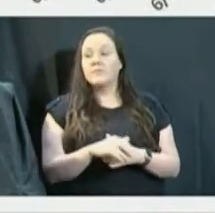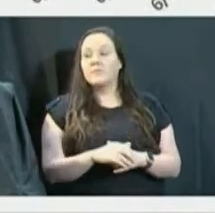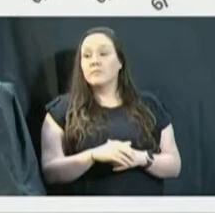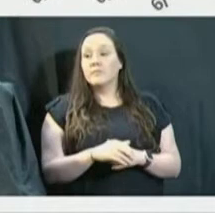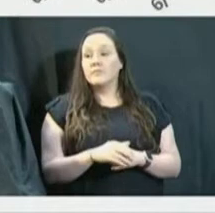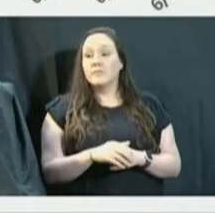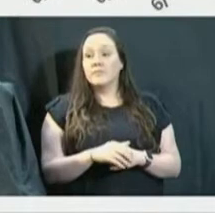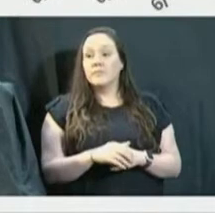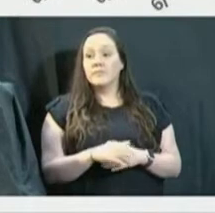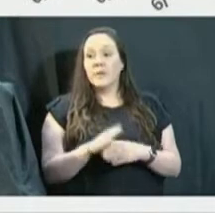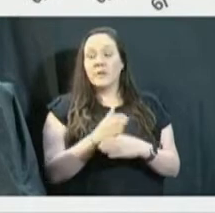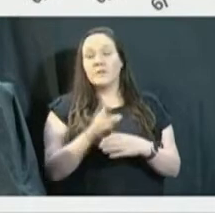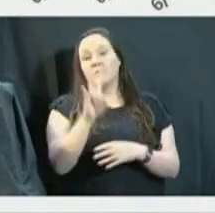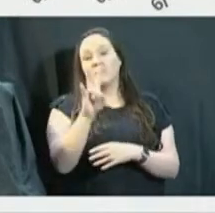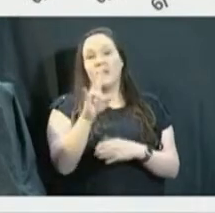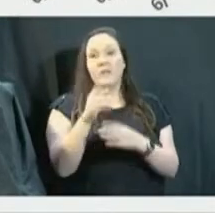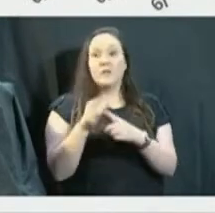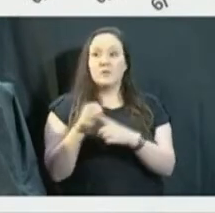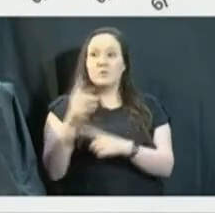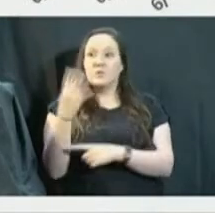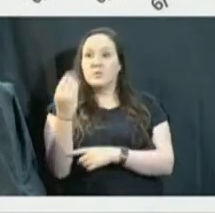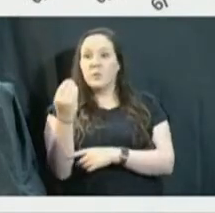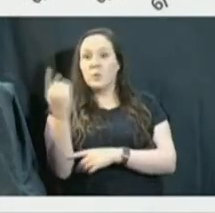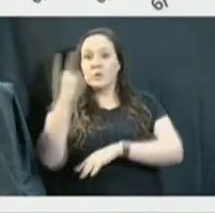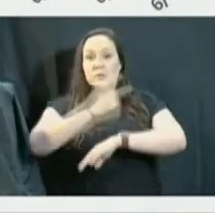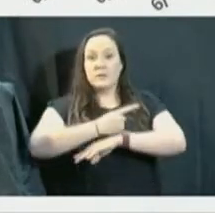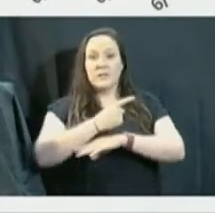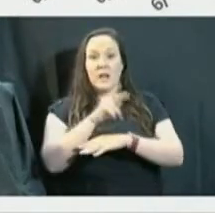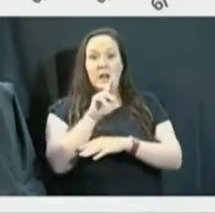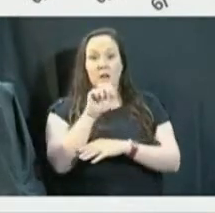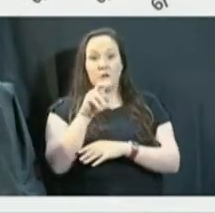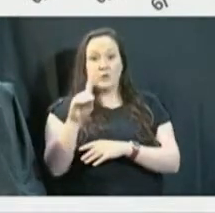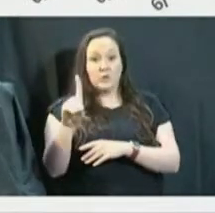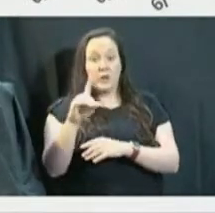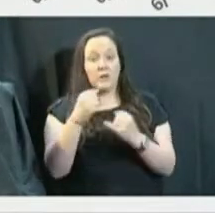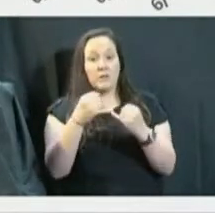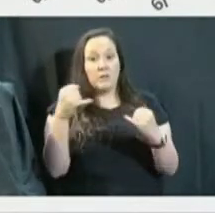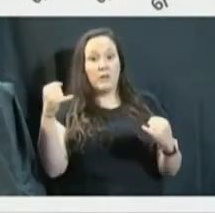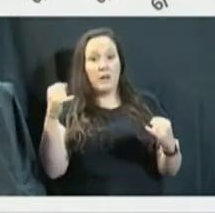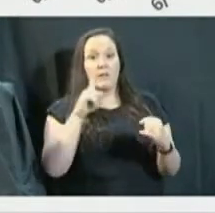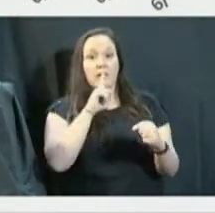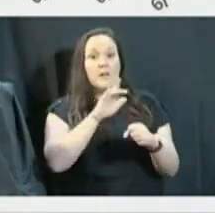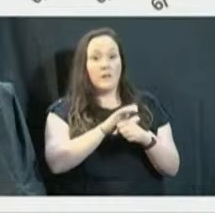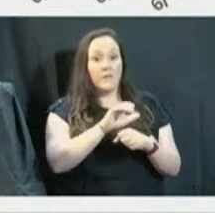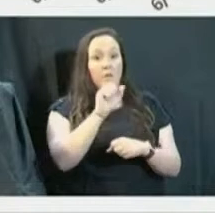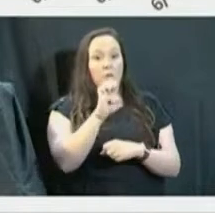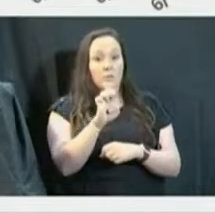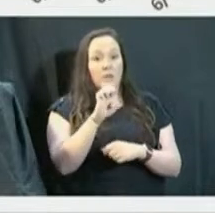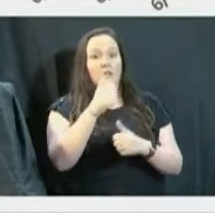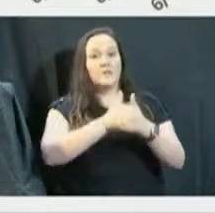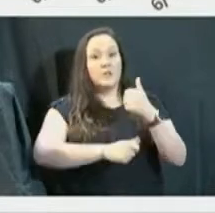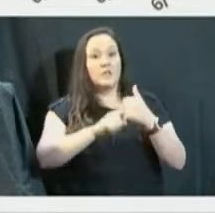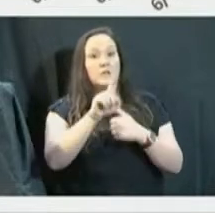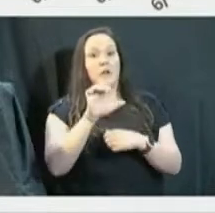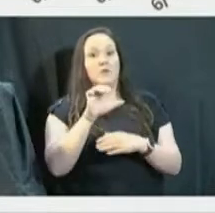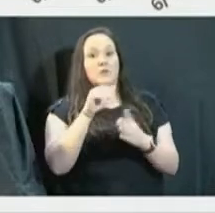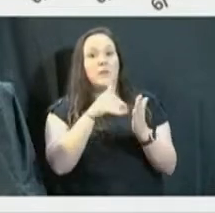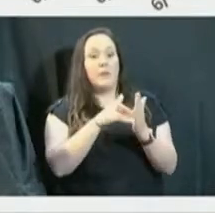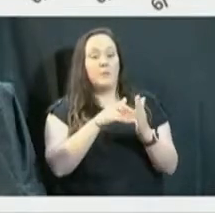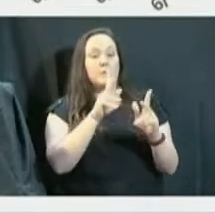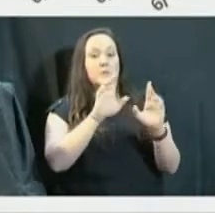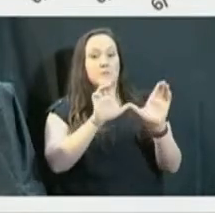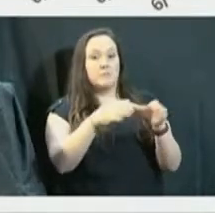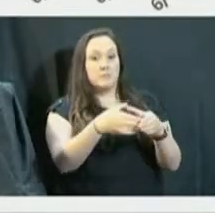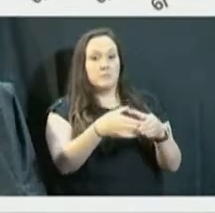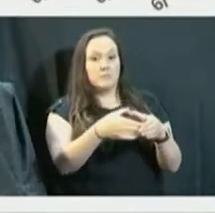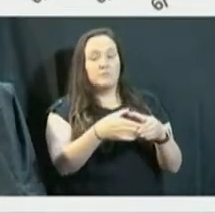shows our 7 to 14 day trend line of confirmed cases of COVID per 100,000 population. So